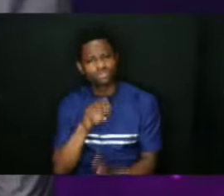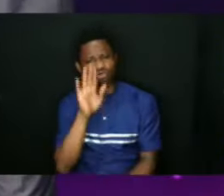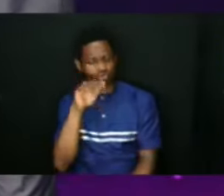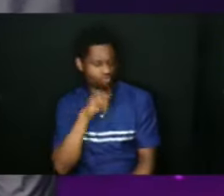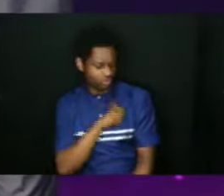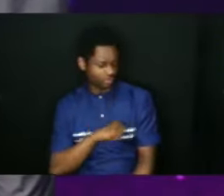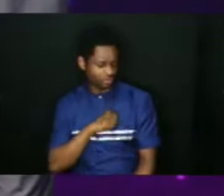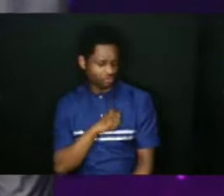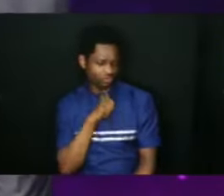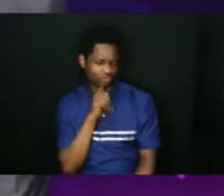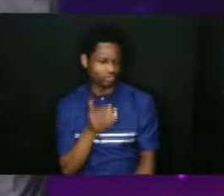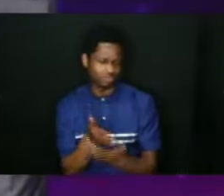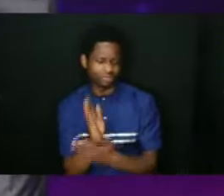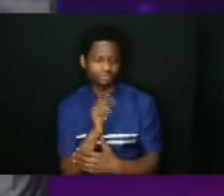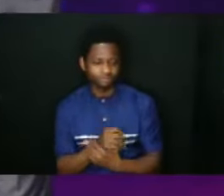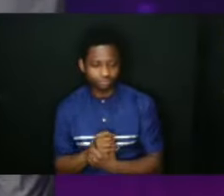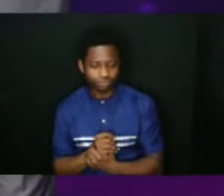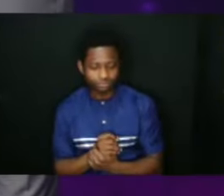not